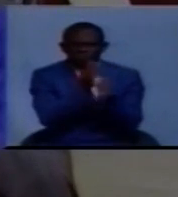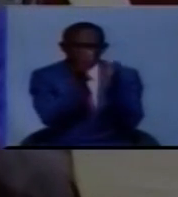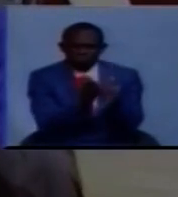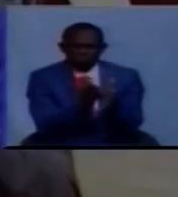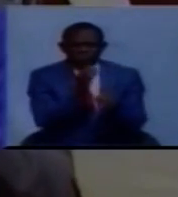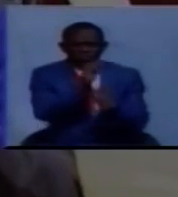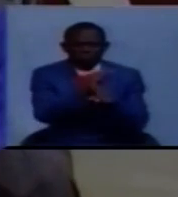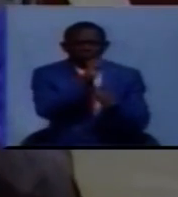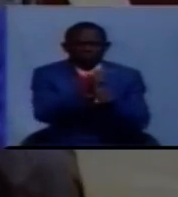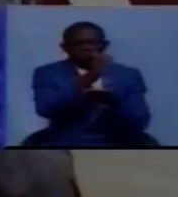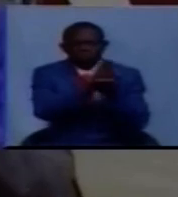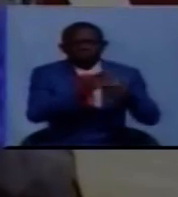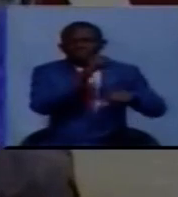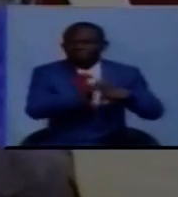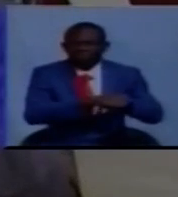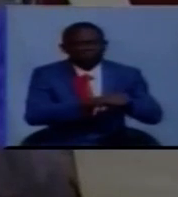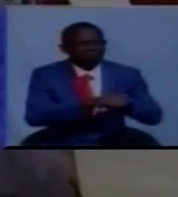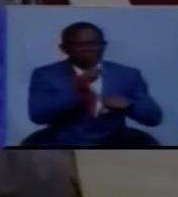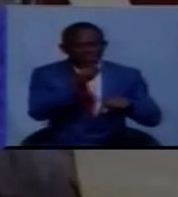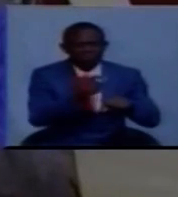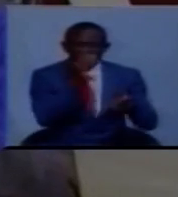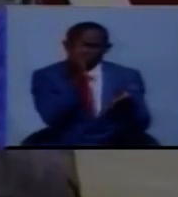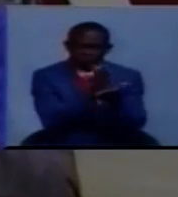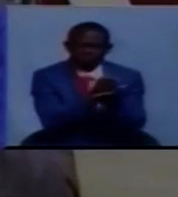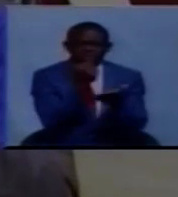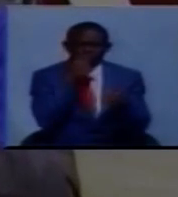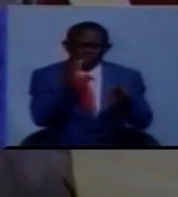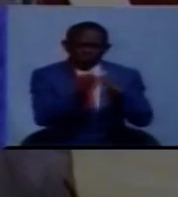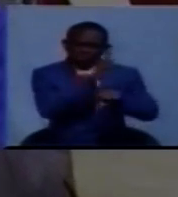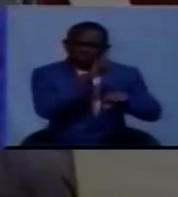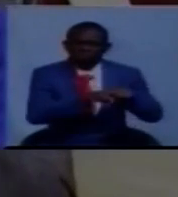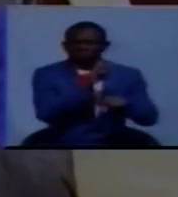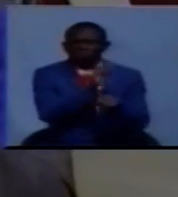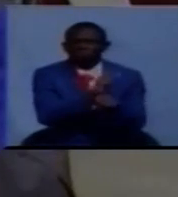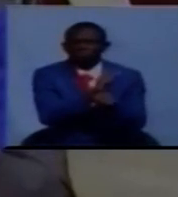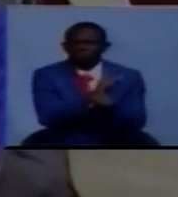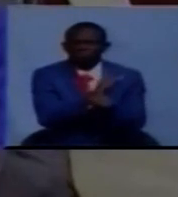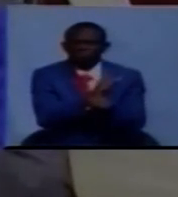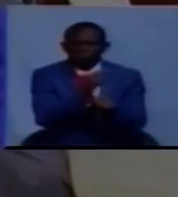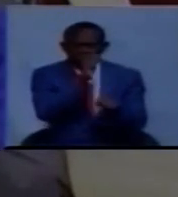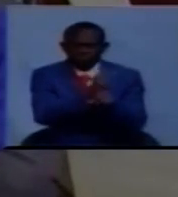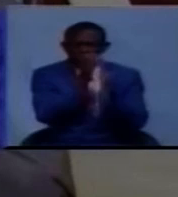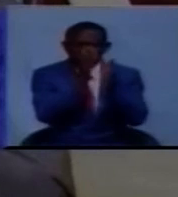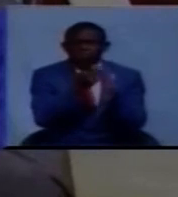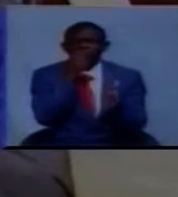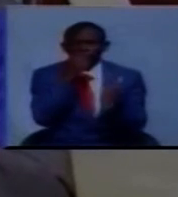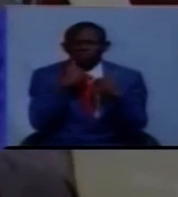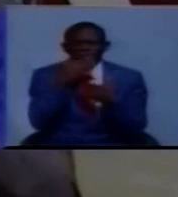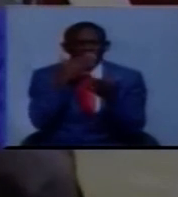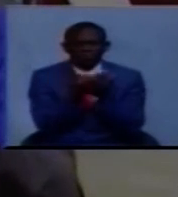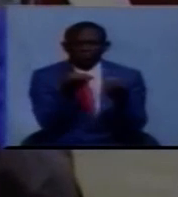to provide a good working, decent environment for the workers. So all we have done is to, one,